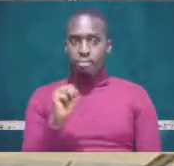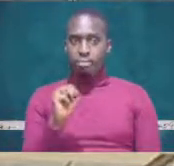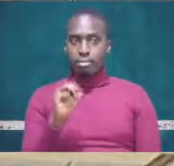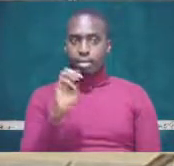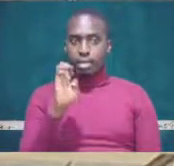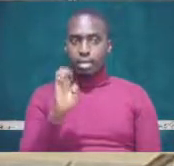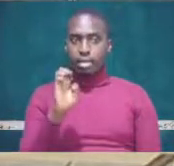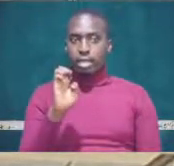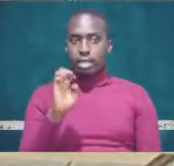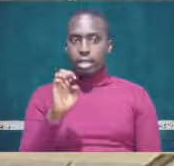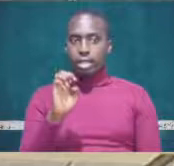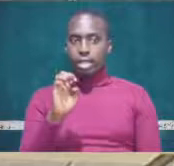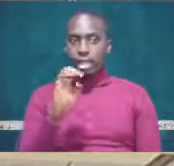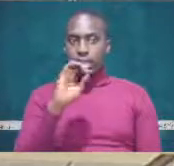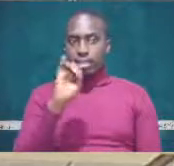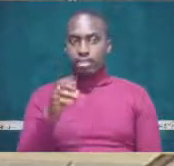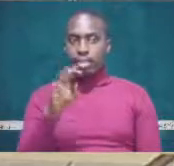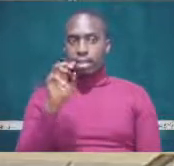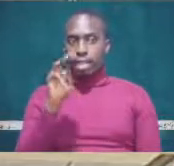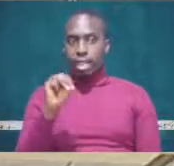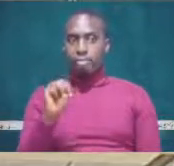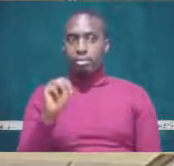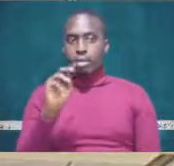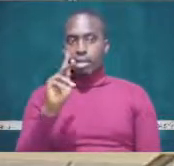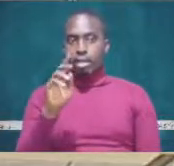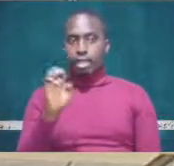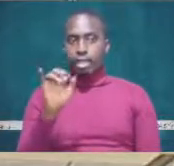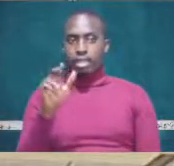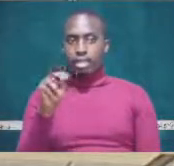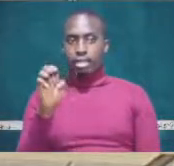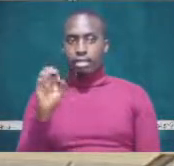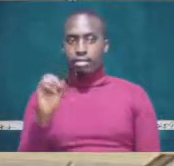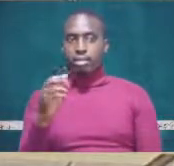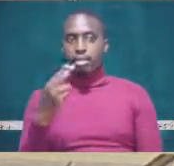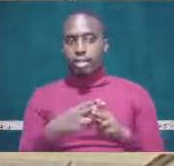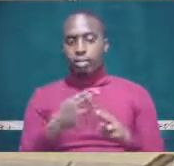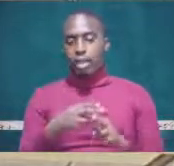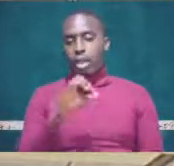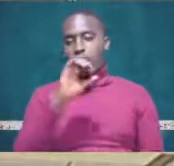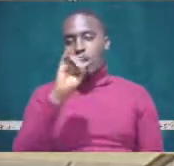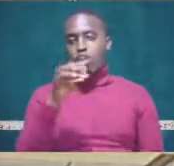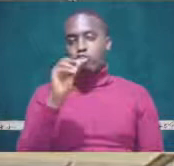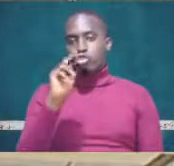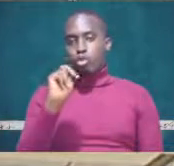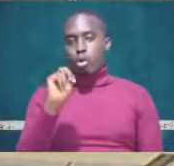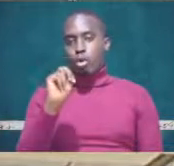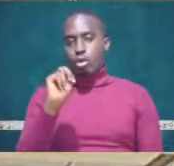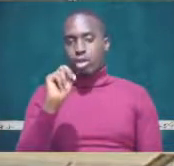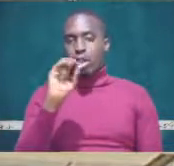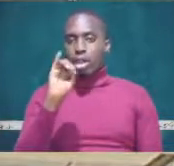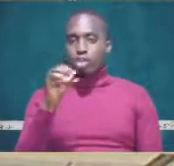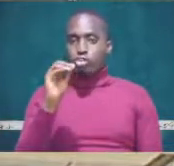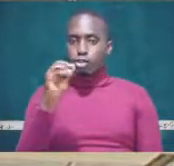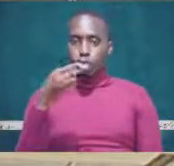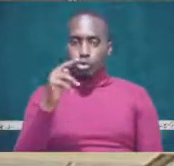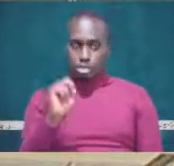an economist called J.M. Keynes. He was called John Maynard. The full name is John